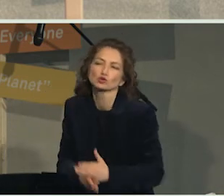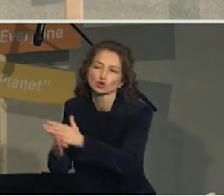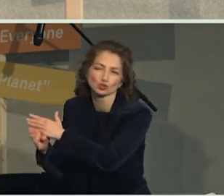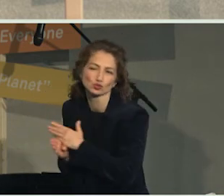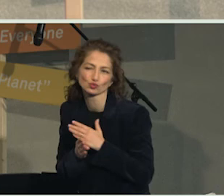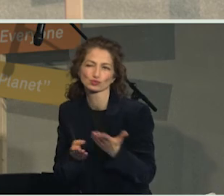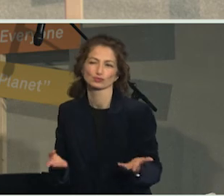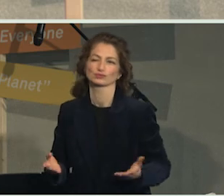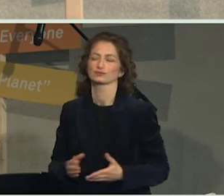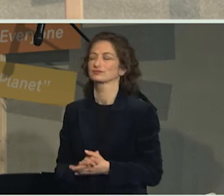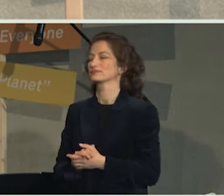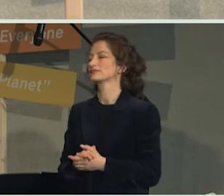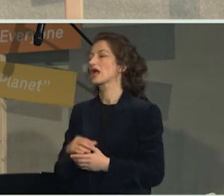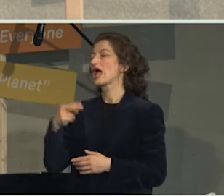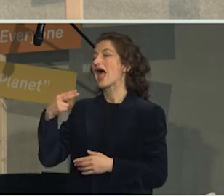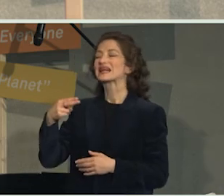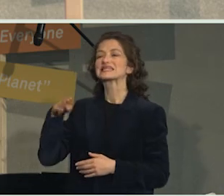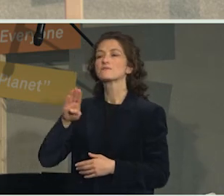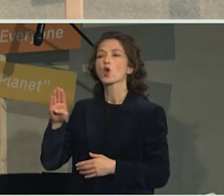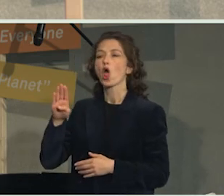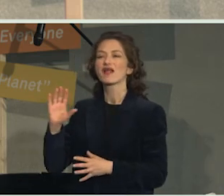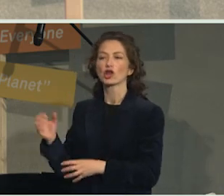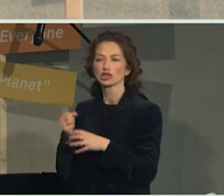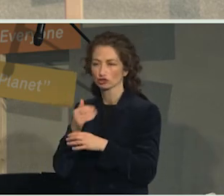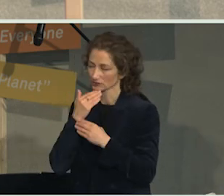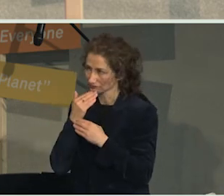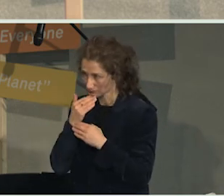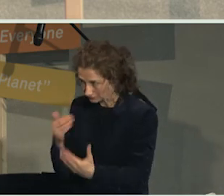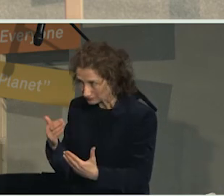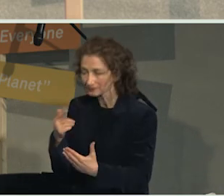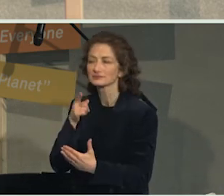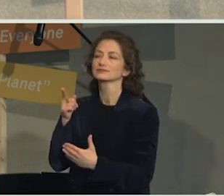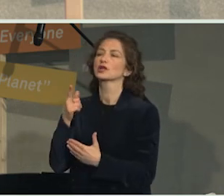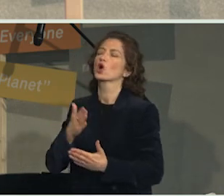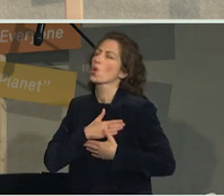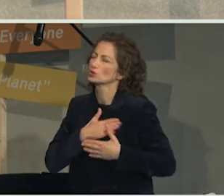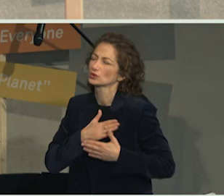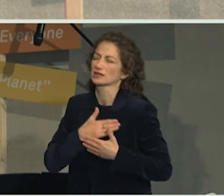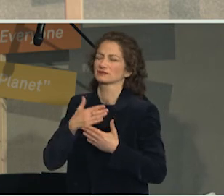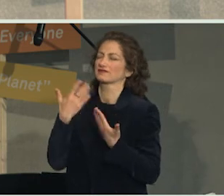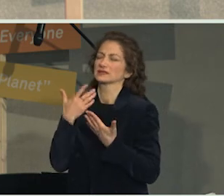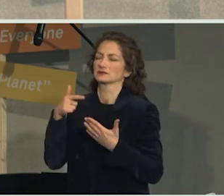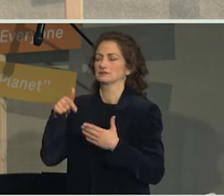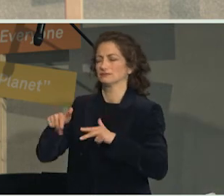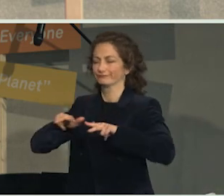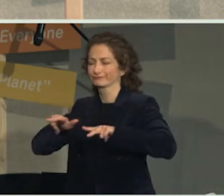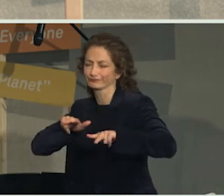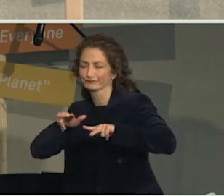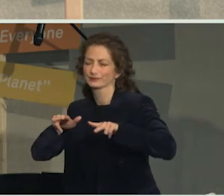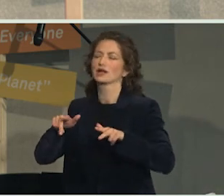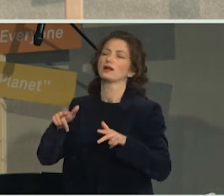the Heinrich-Böll Foundation. Thank you for your gracious coordination and for your